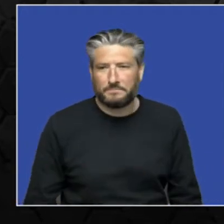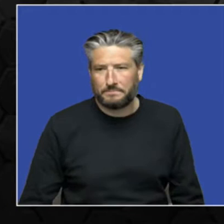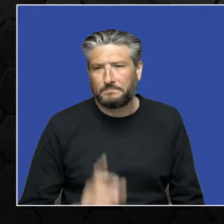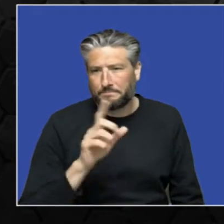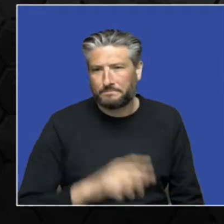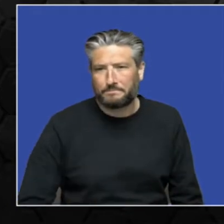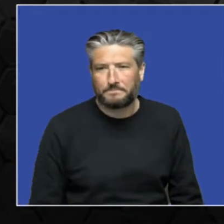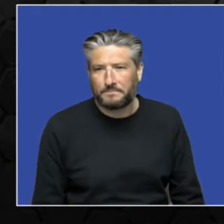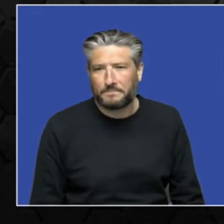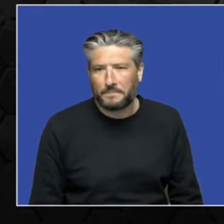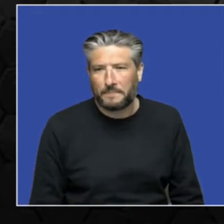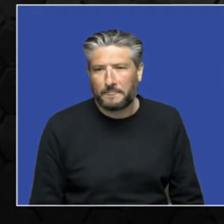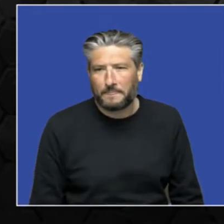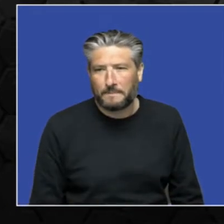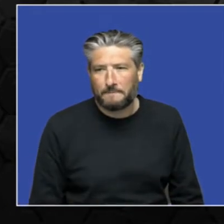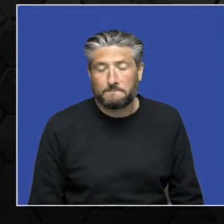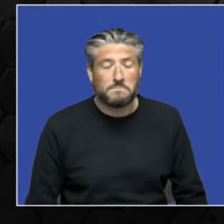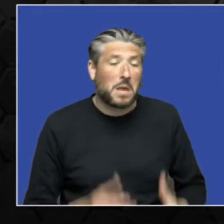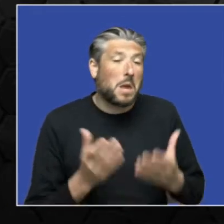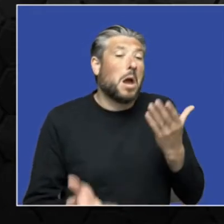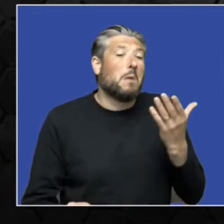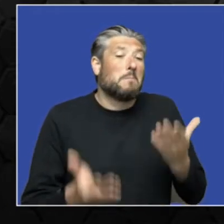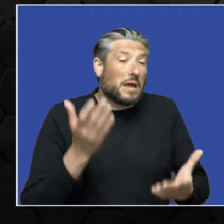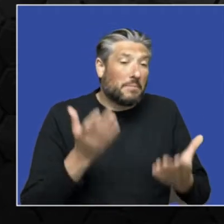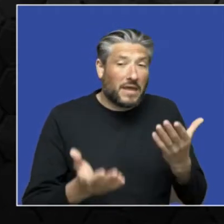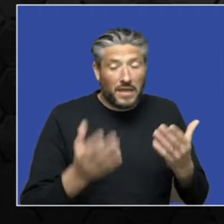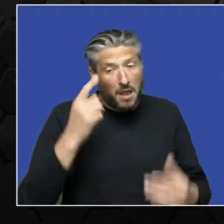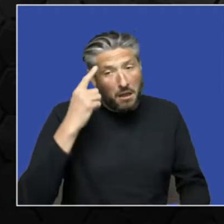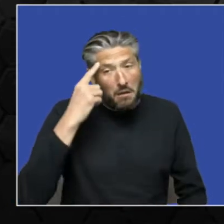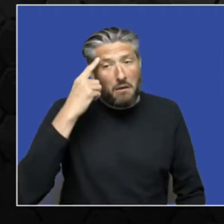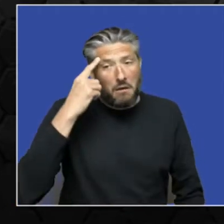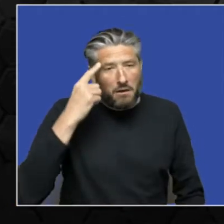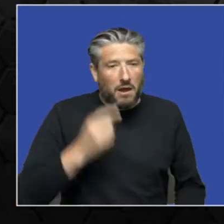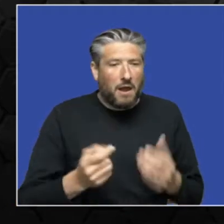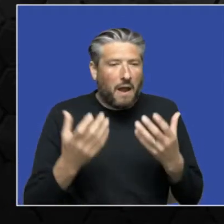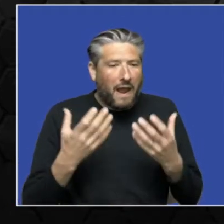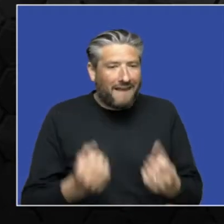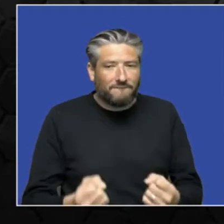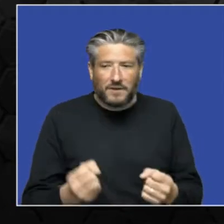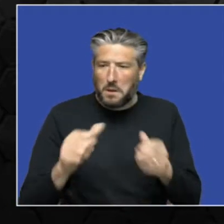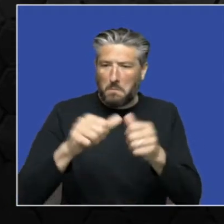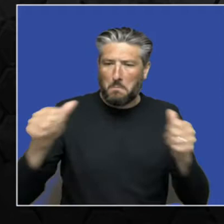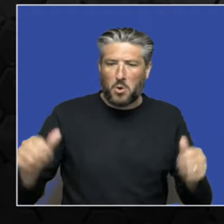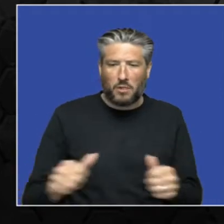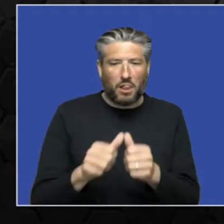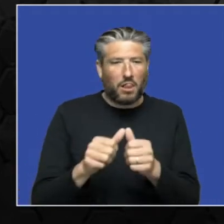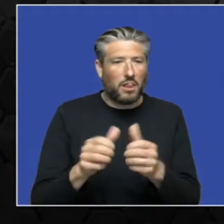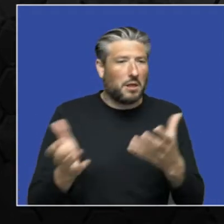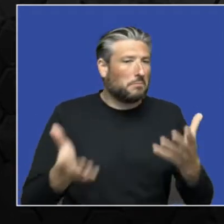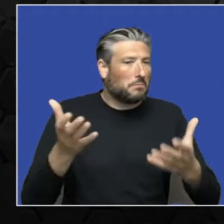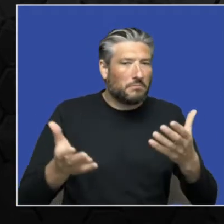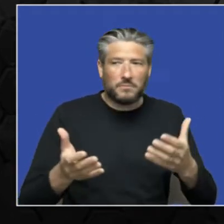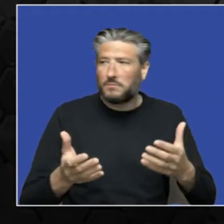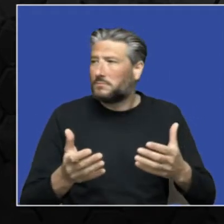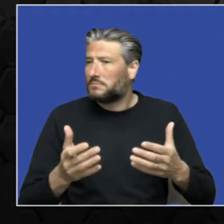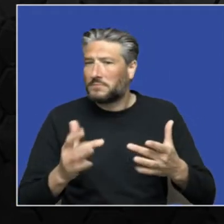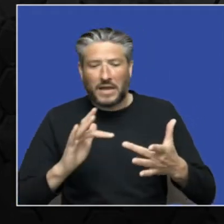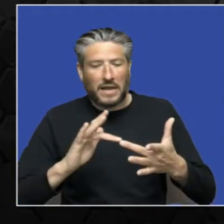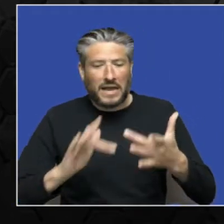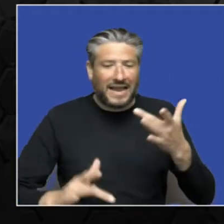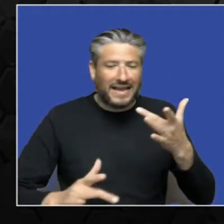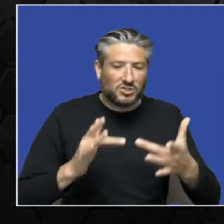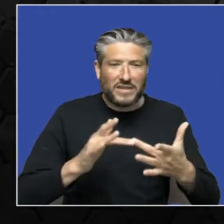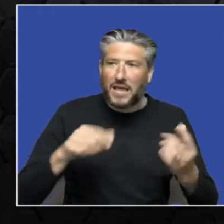one idea might be to use a pre-trained model that we might find on the internet. So here we have an example of